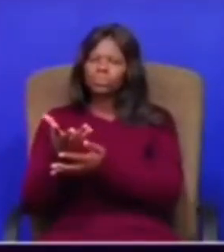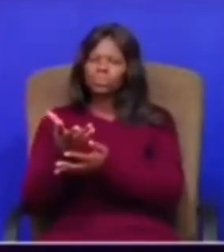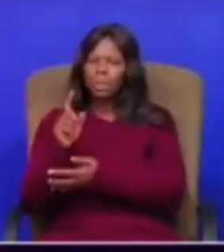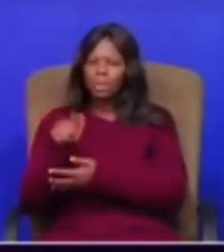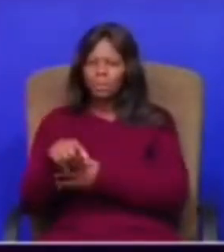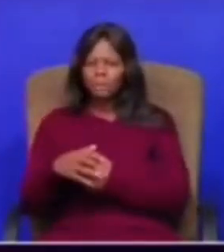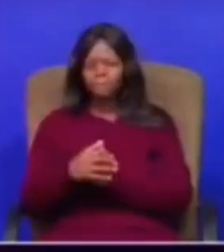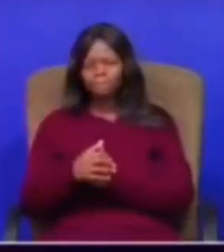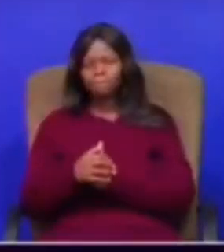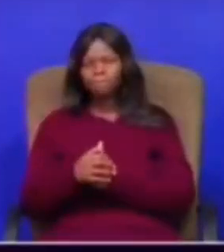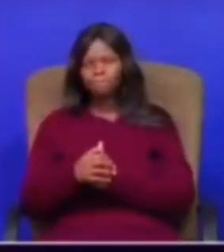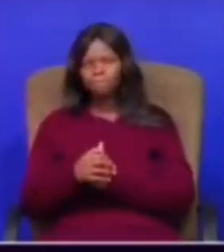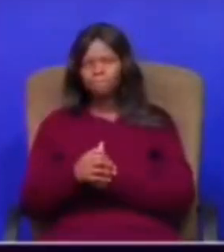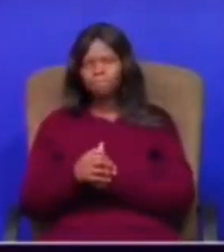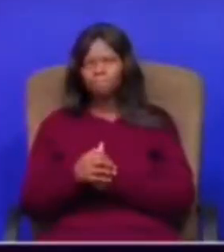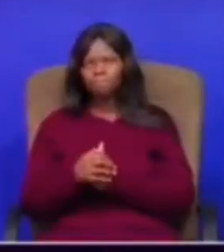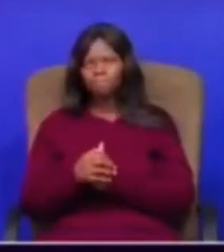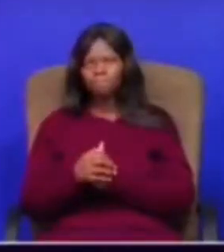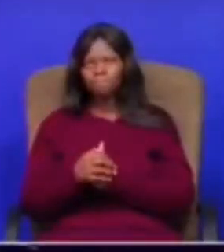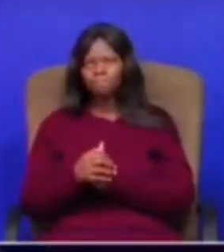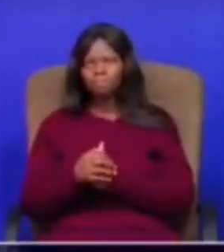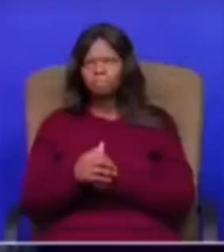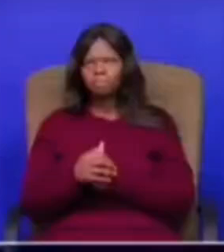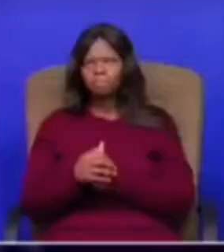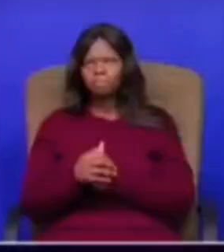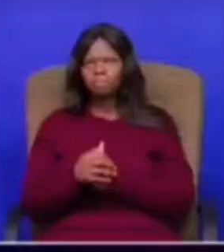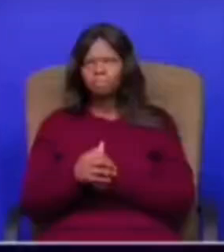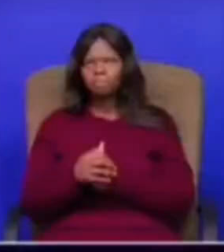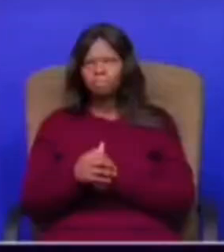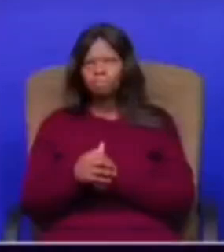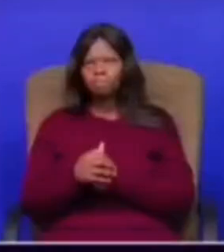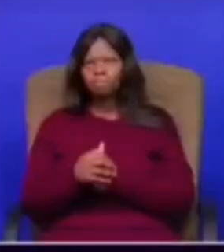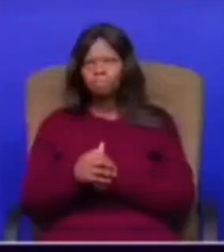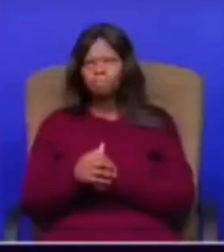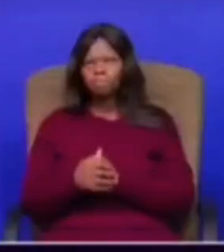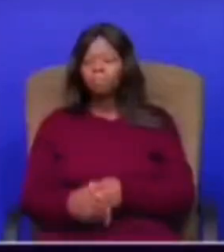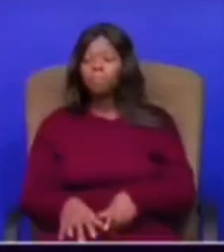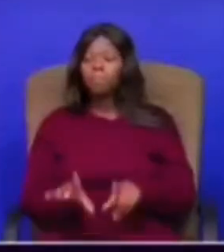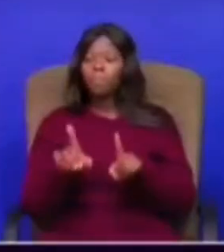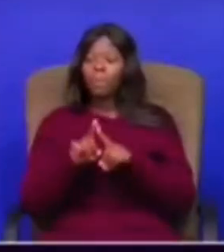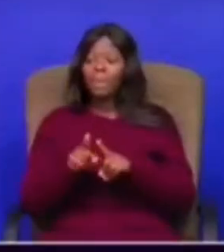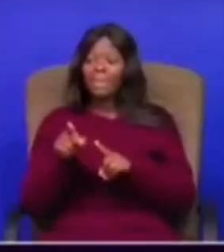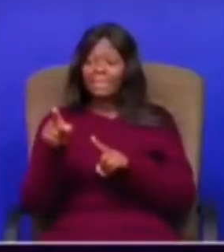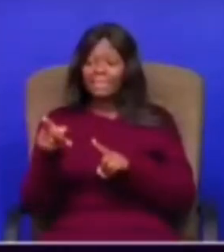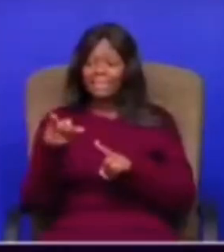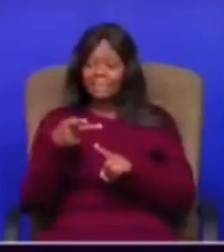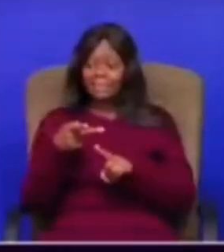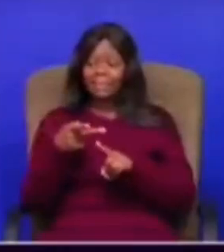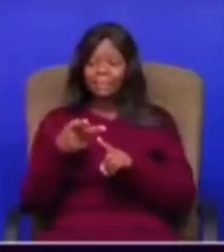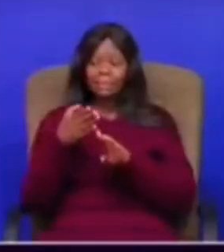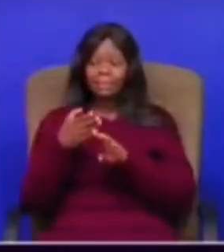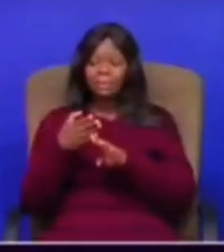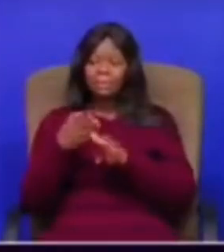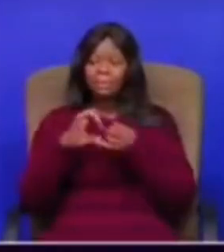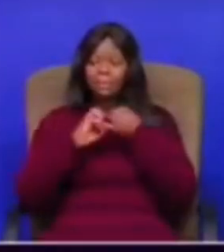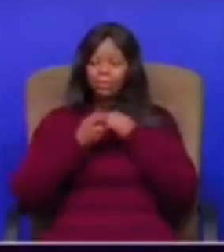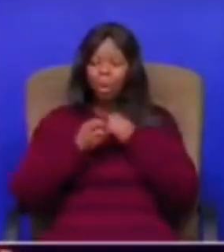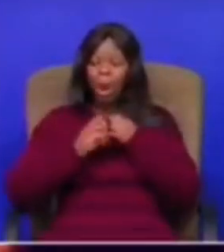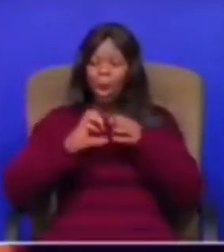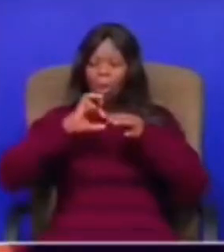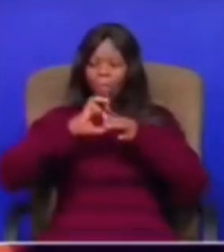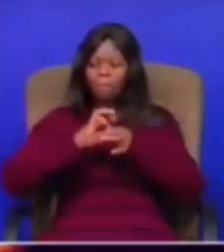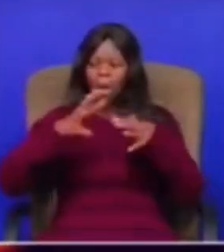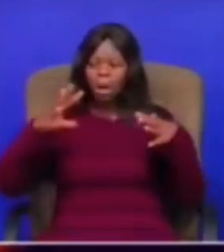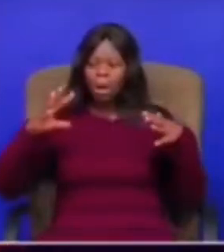Africa. There had hitherto been a process of disengaging, where we were no longer